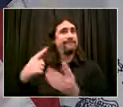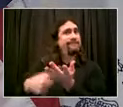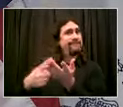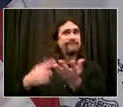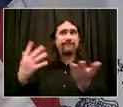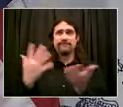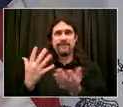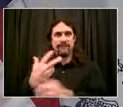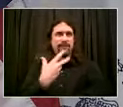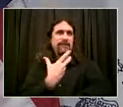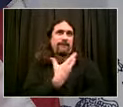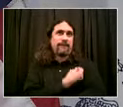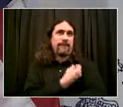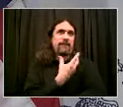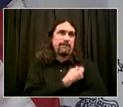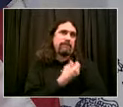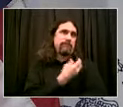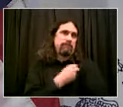supply challenge.